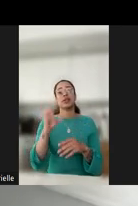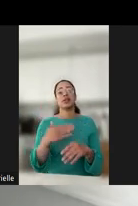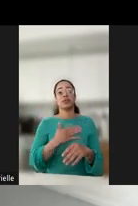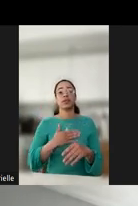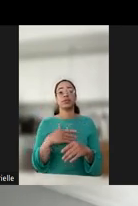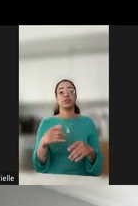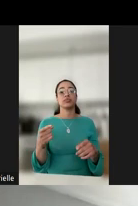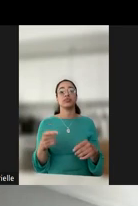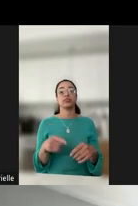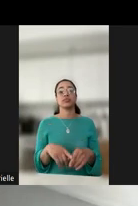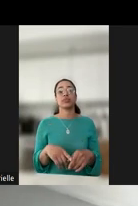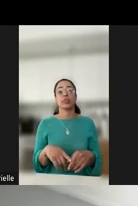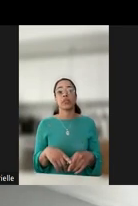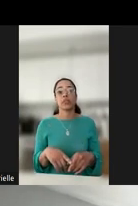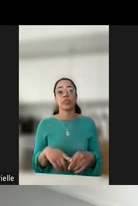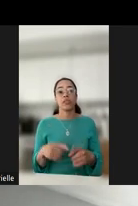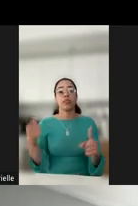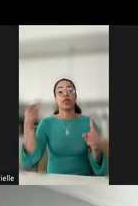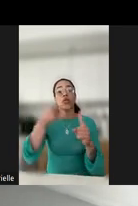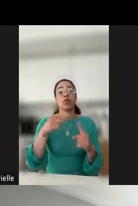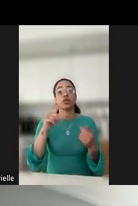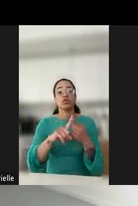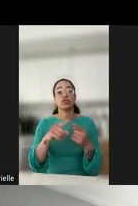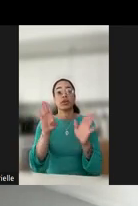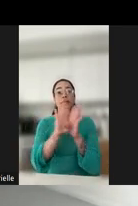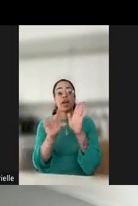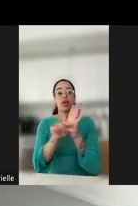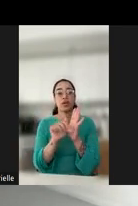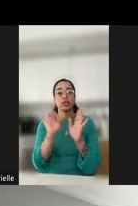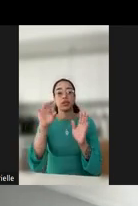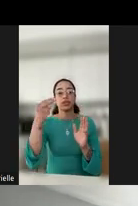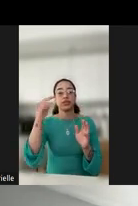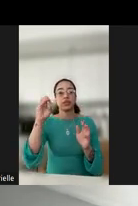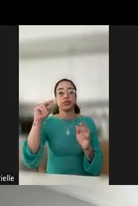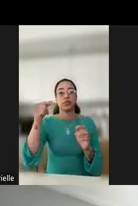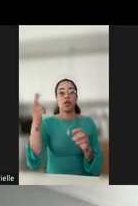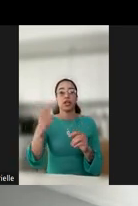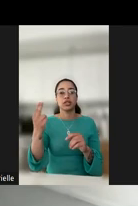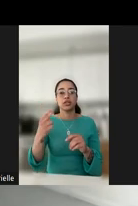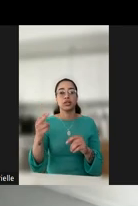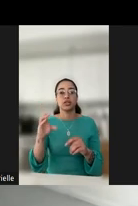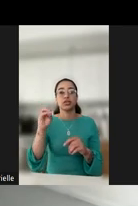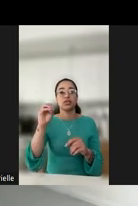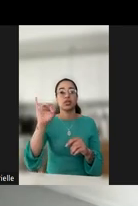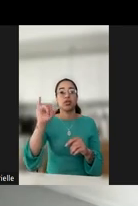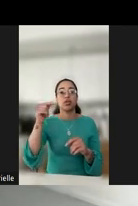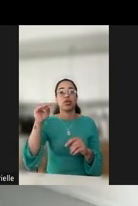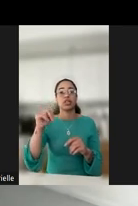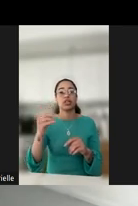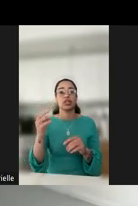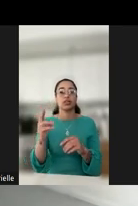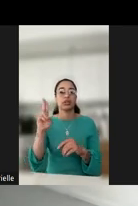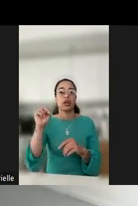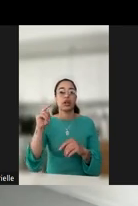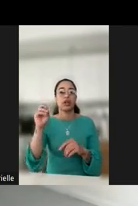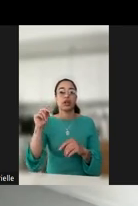Well, according to the Hmongs, we have an origin back to China, back to China for a long time, which